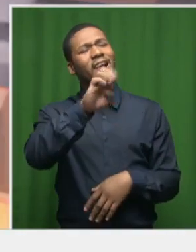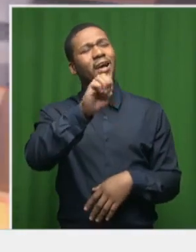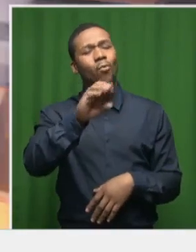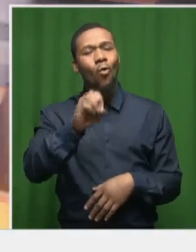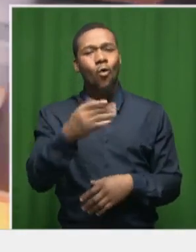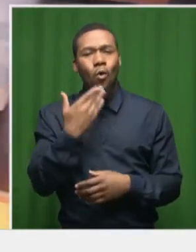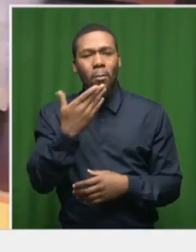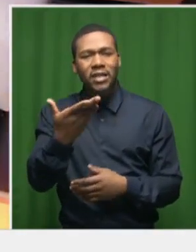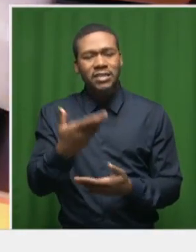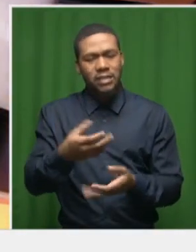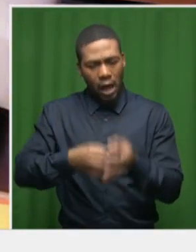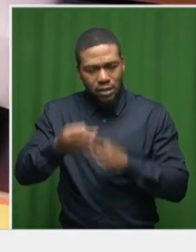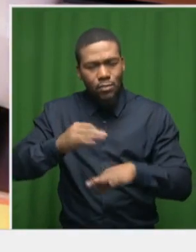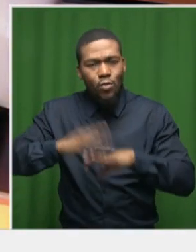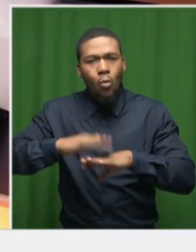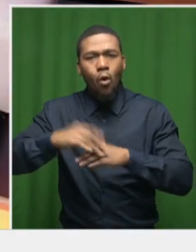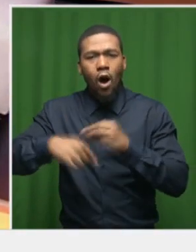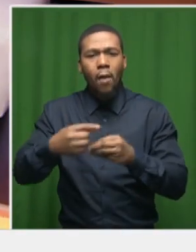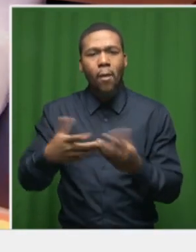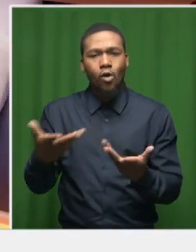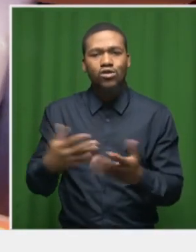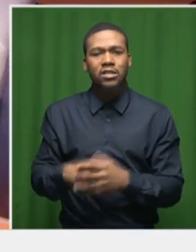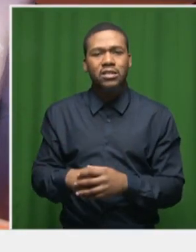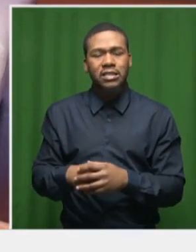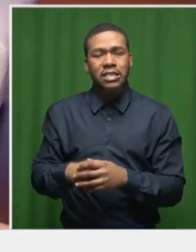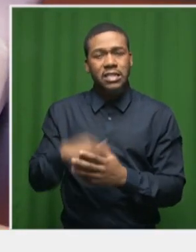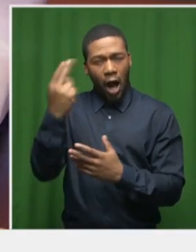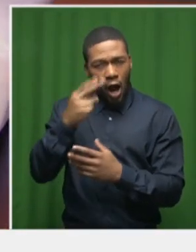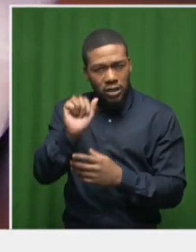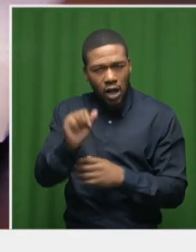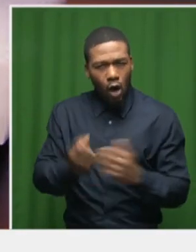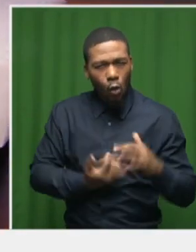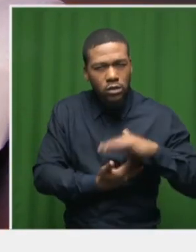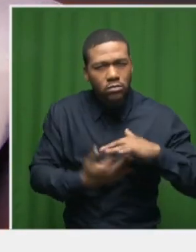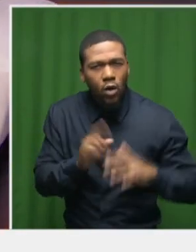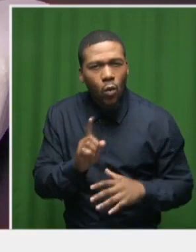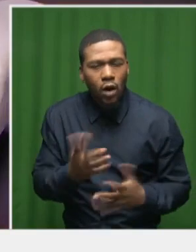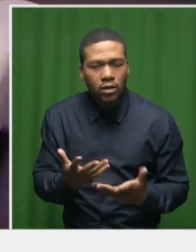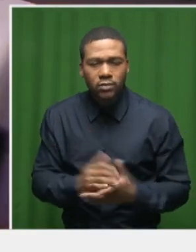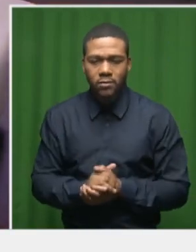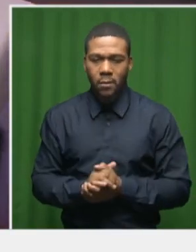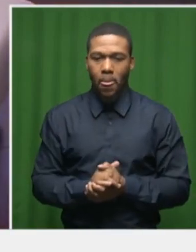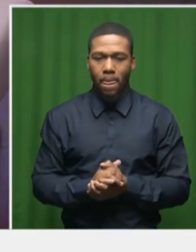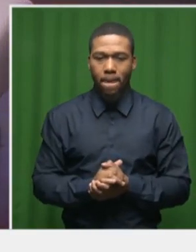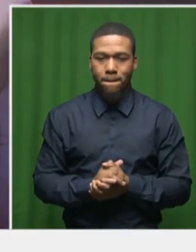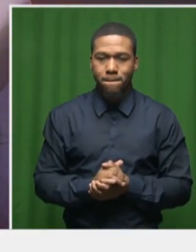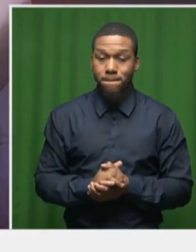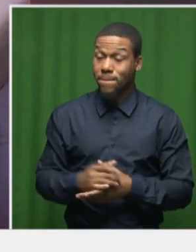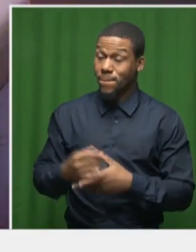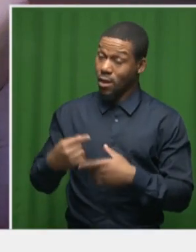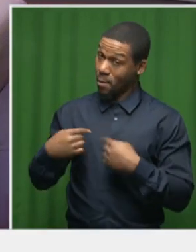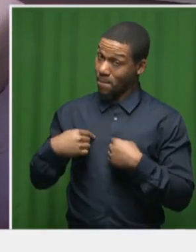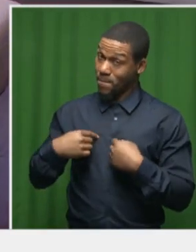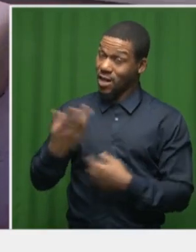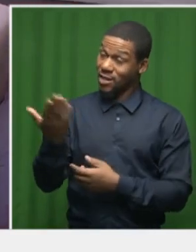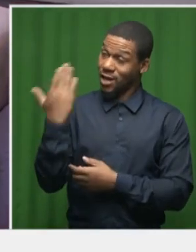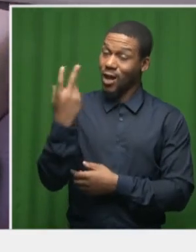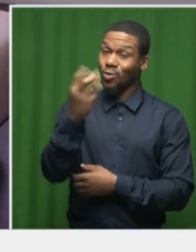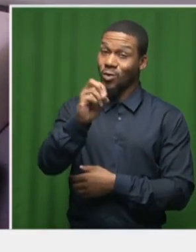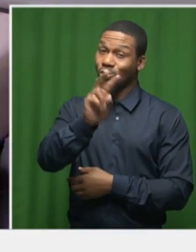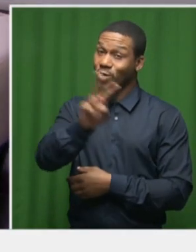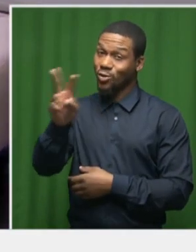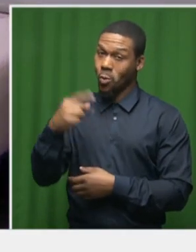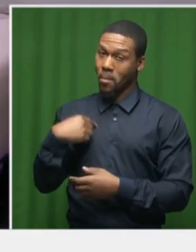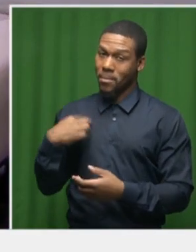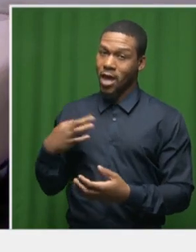is the inspiration behind it. So when I entered the Woman to Watch Award in 2022, I was lucky enough to be selected